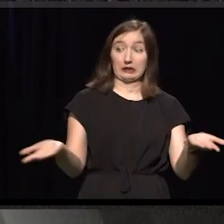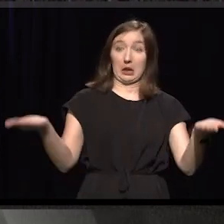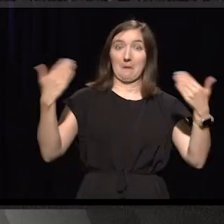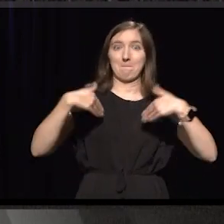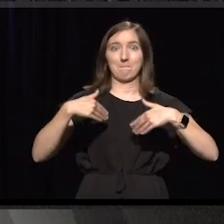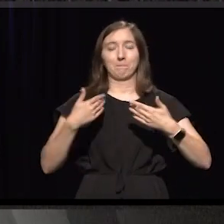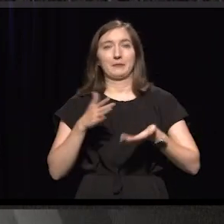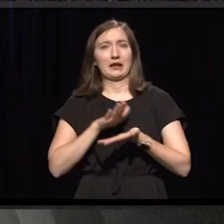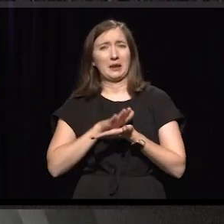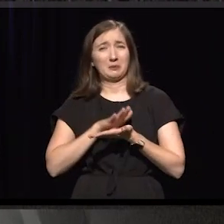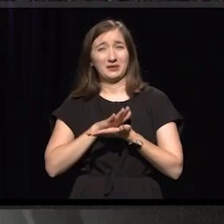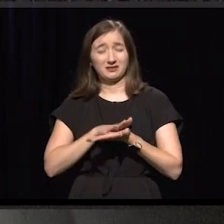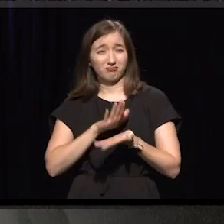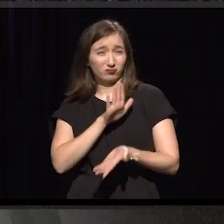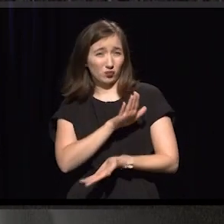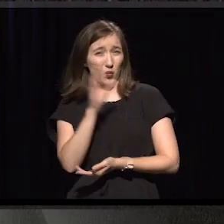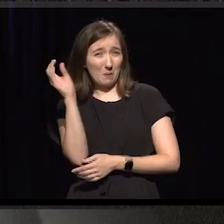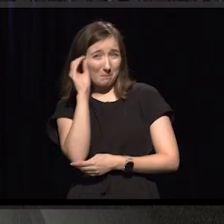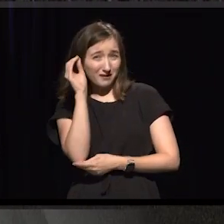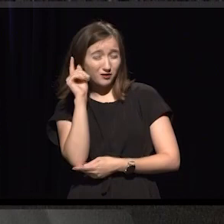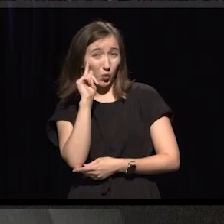Are they doing this too soon?